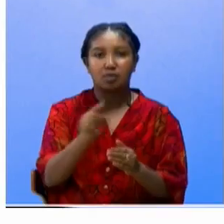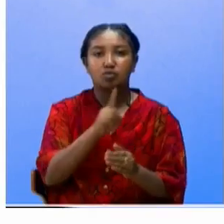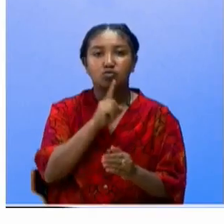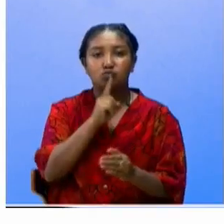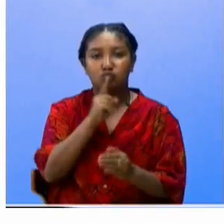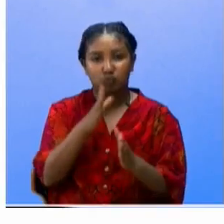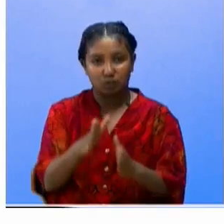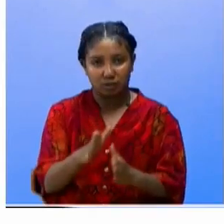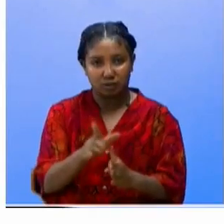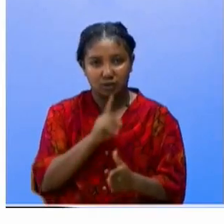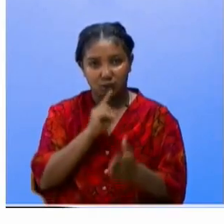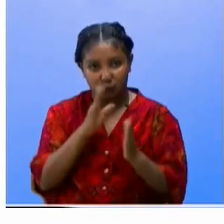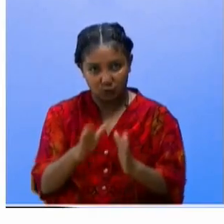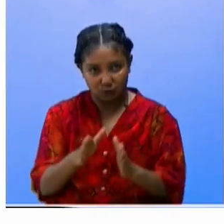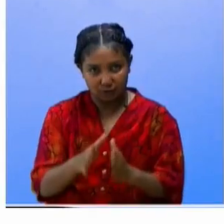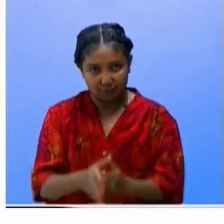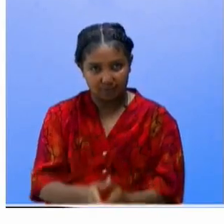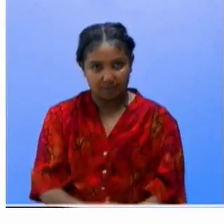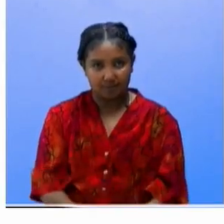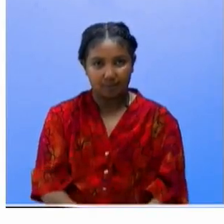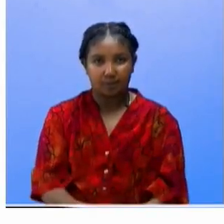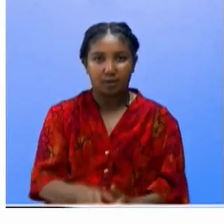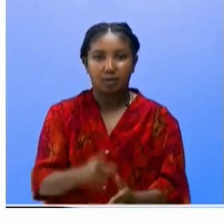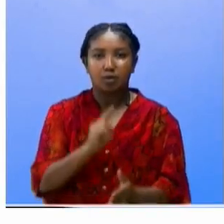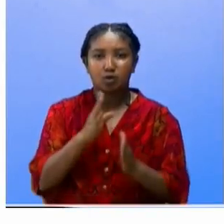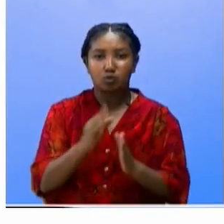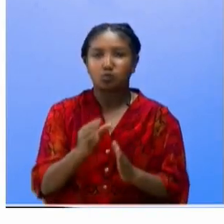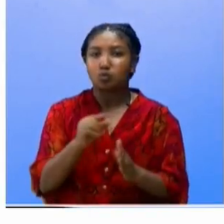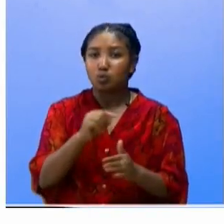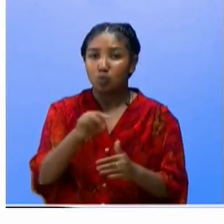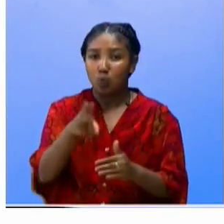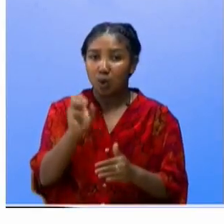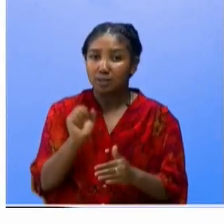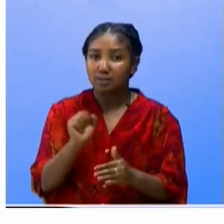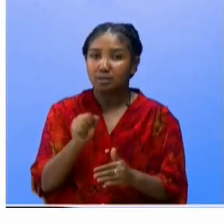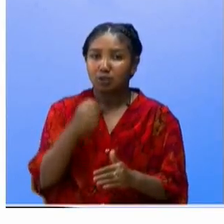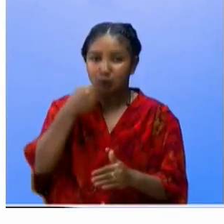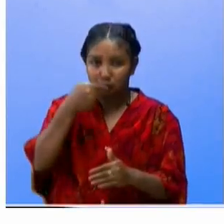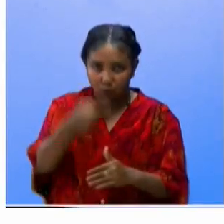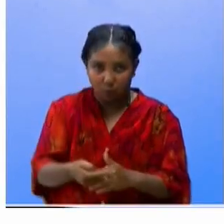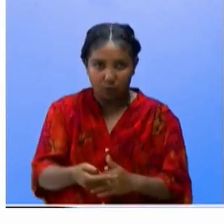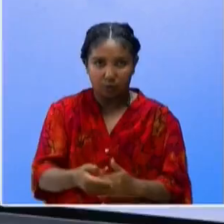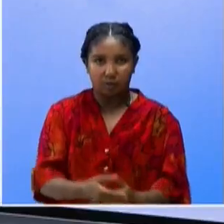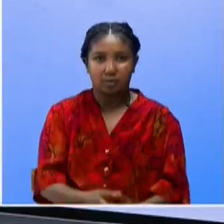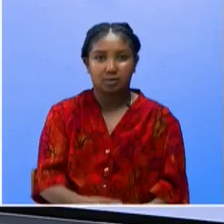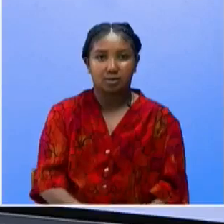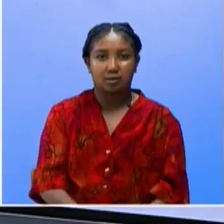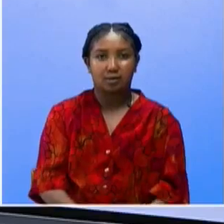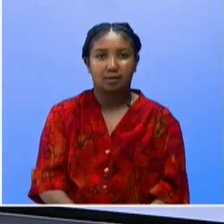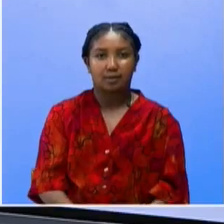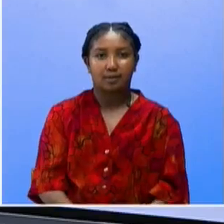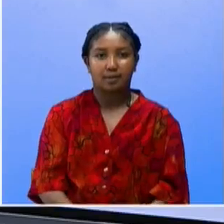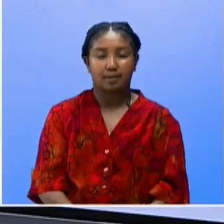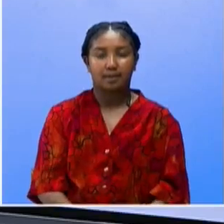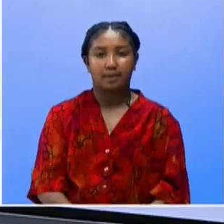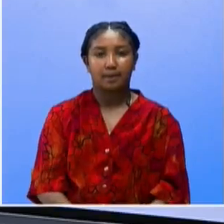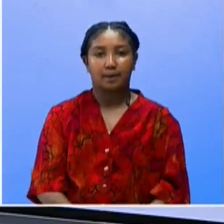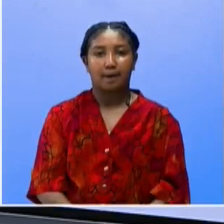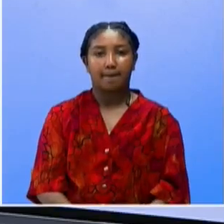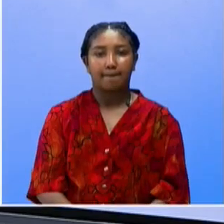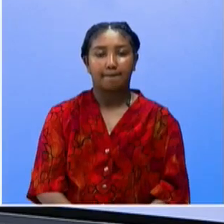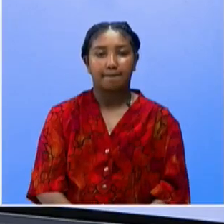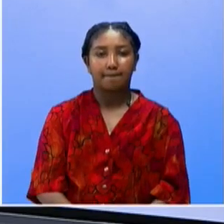truth. Was told. Was told. Yes,